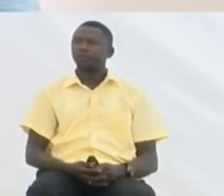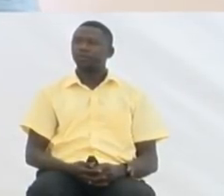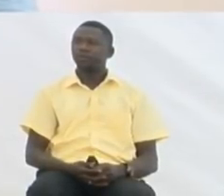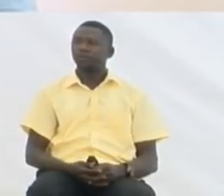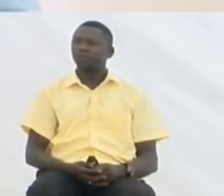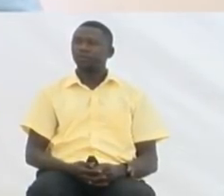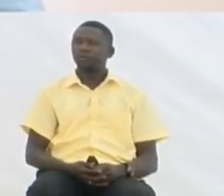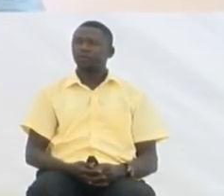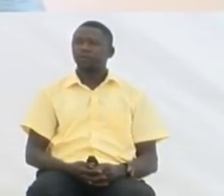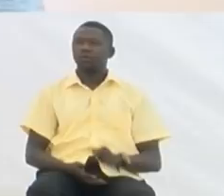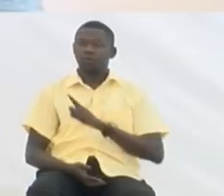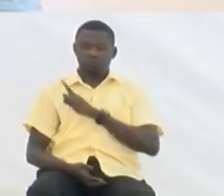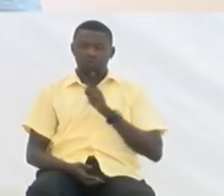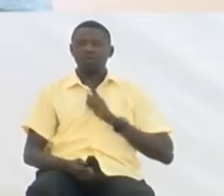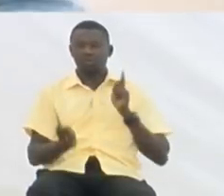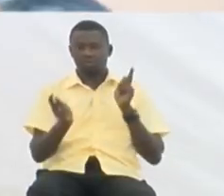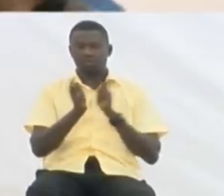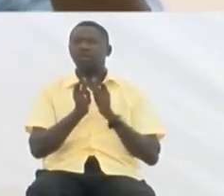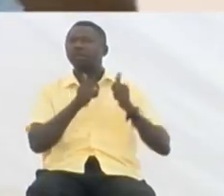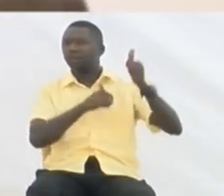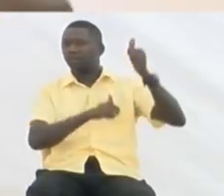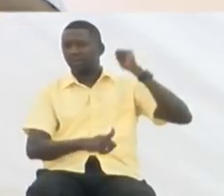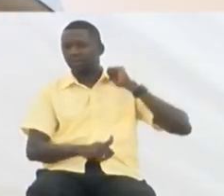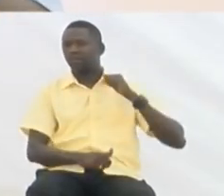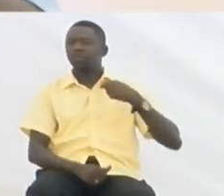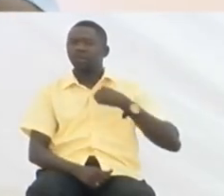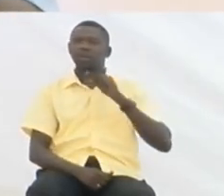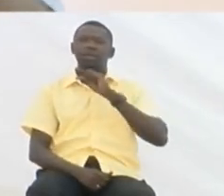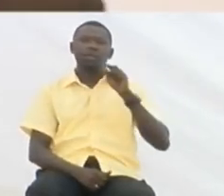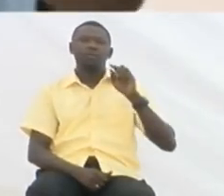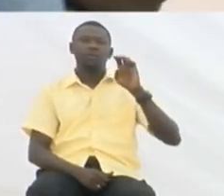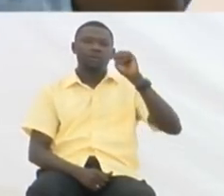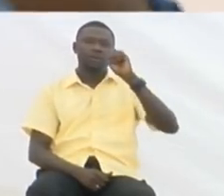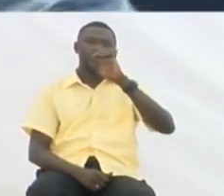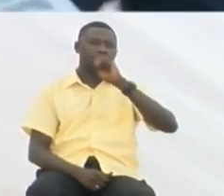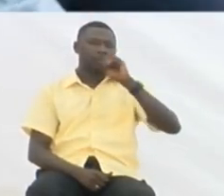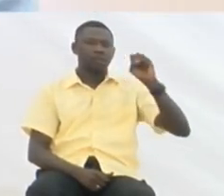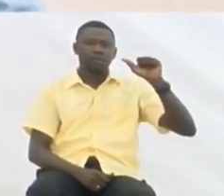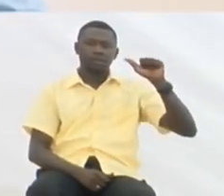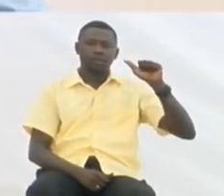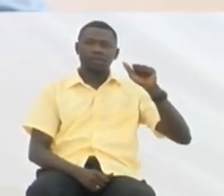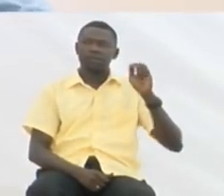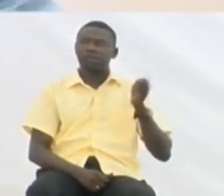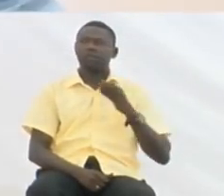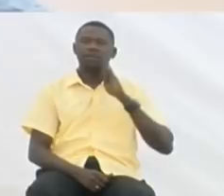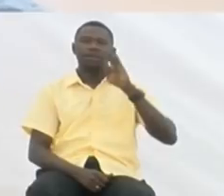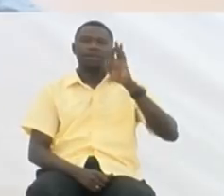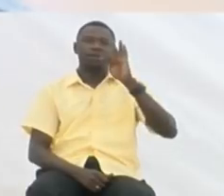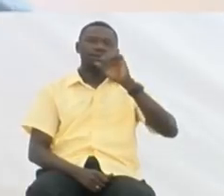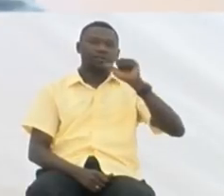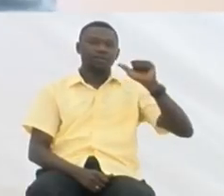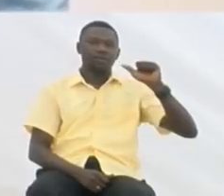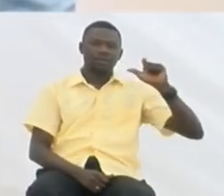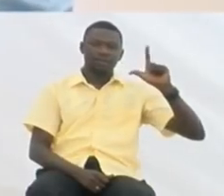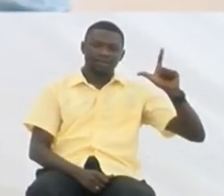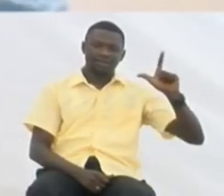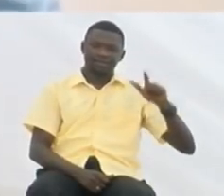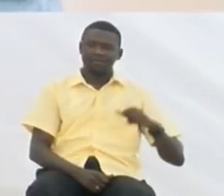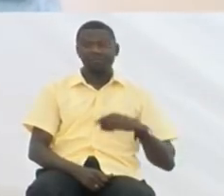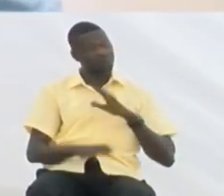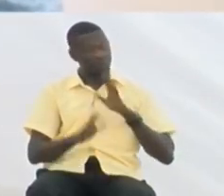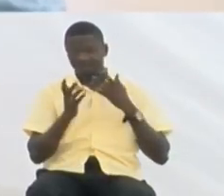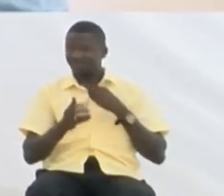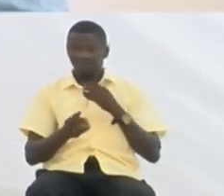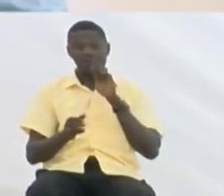we have met yesterday. My name is Esa Fall. You can call me Esa Bojang today. Akwale benta kunung